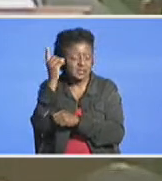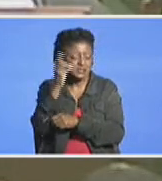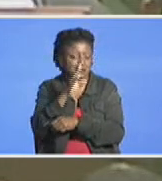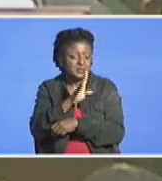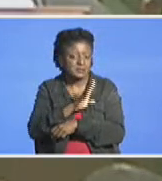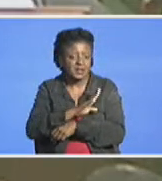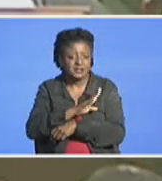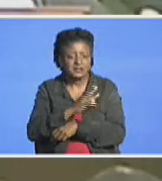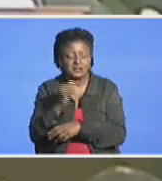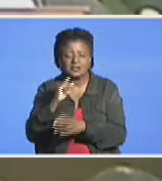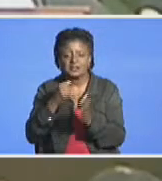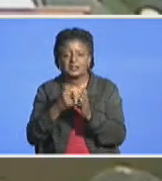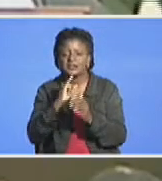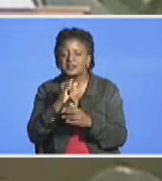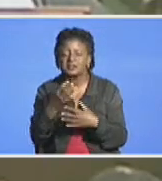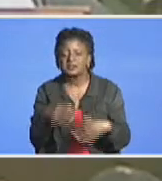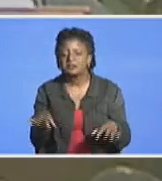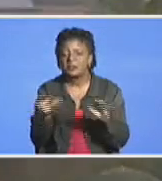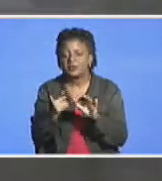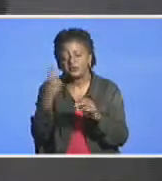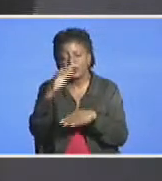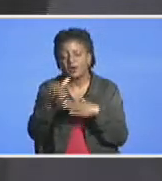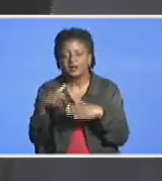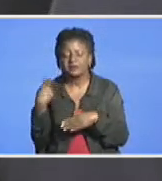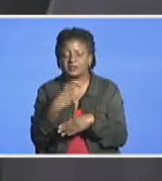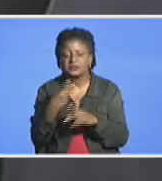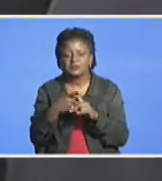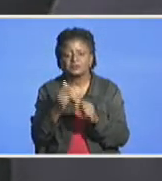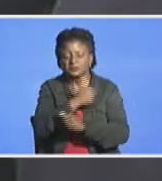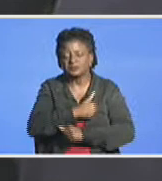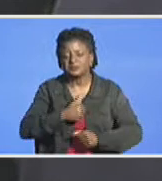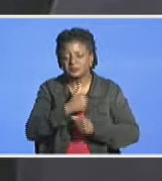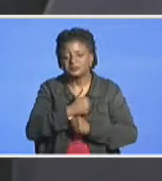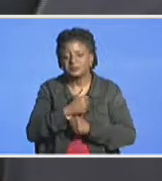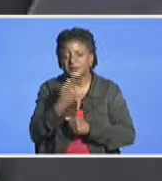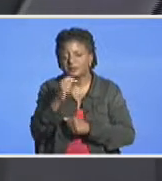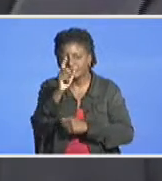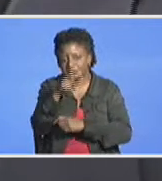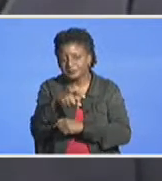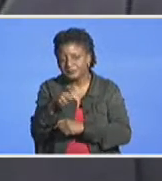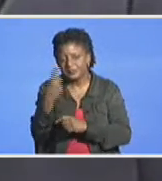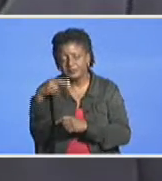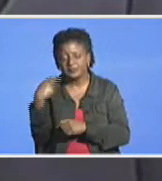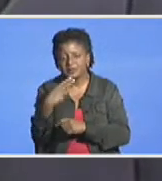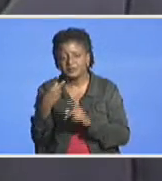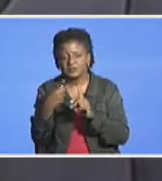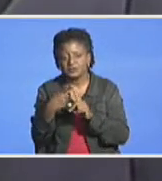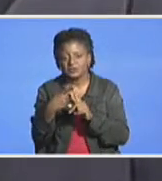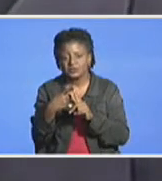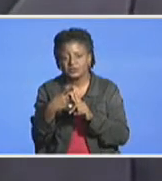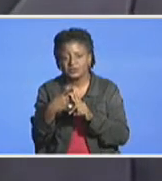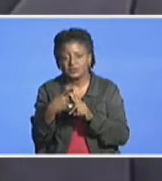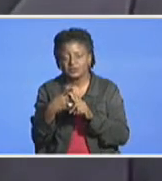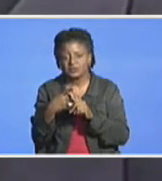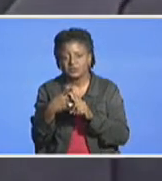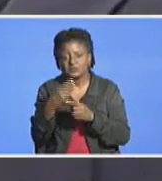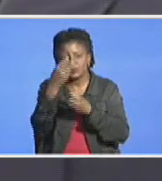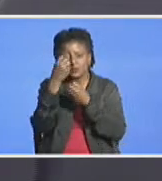Absolutely critical for all of us to appreciate the need for us to obey the regulations that we